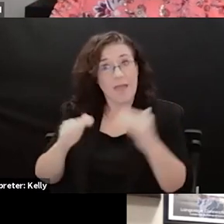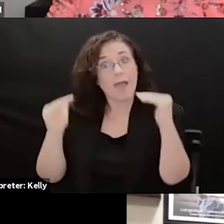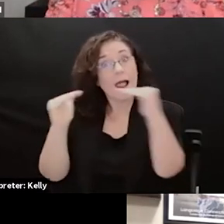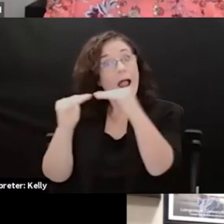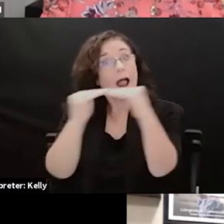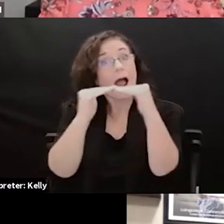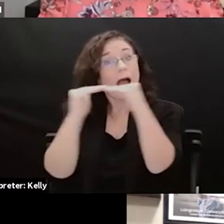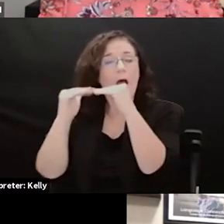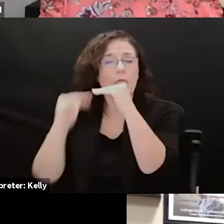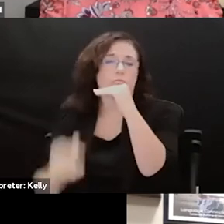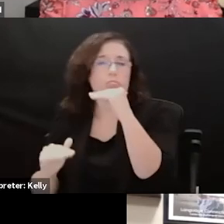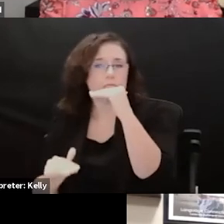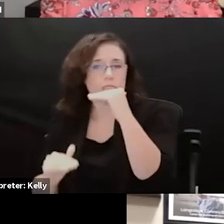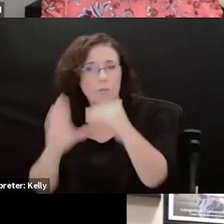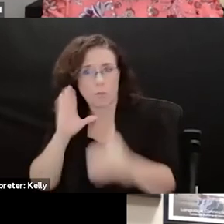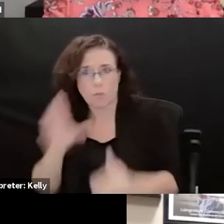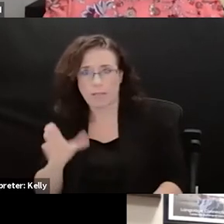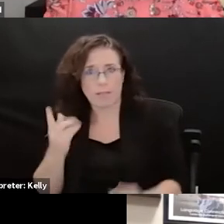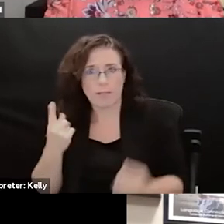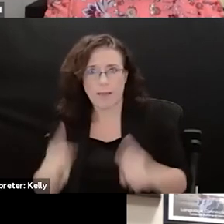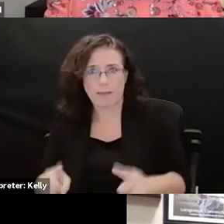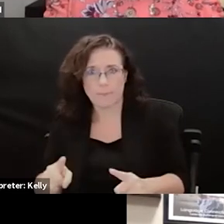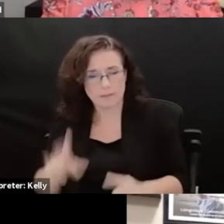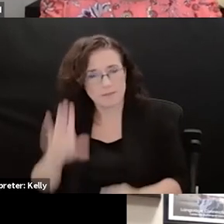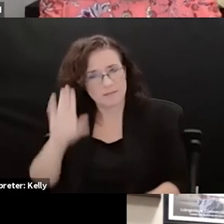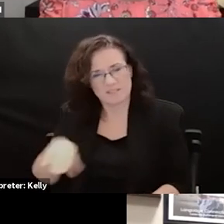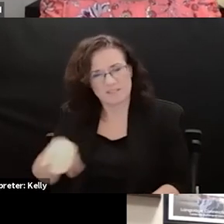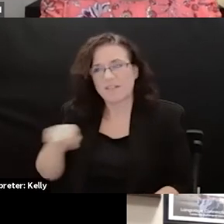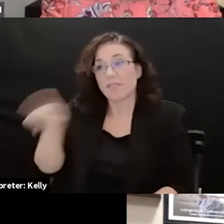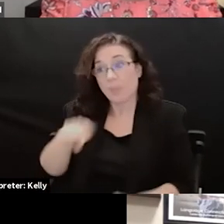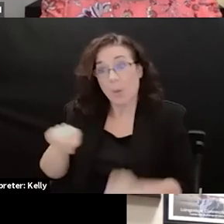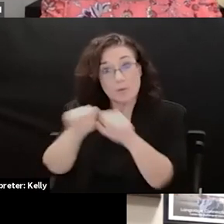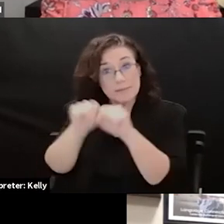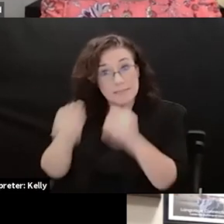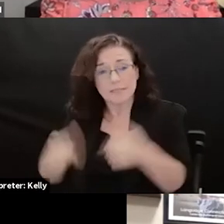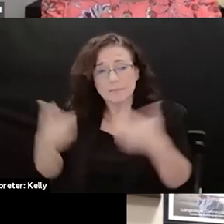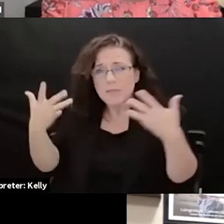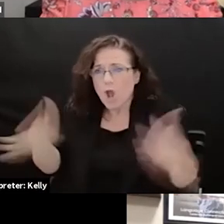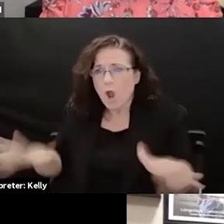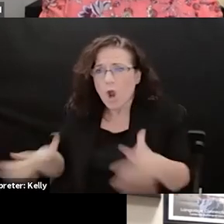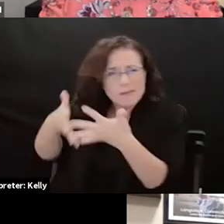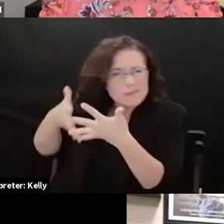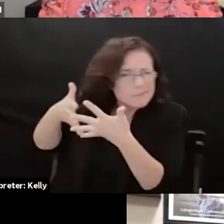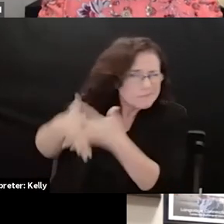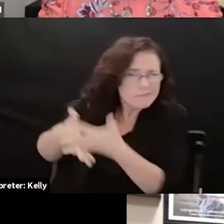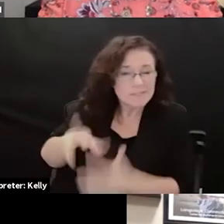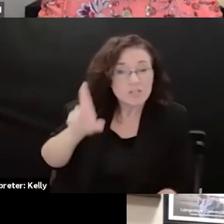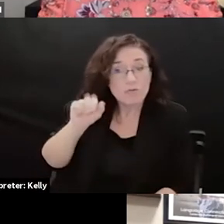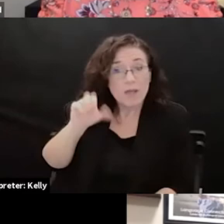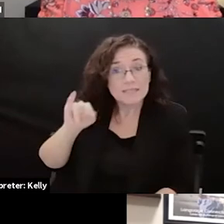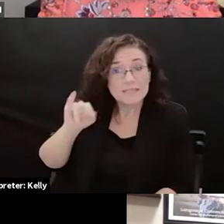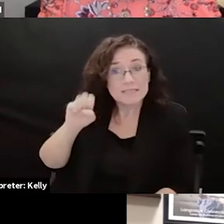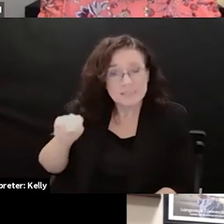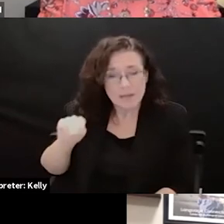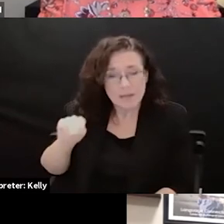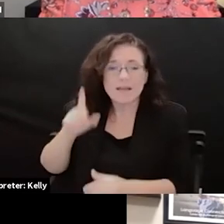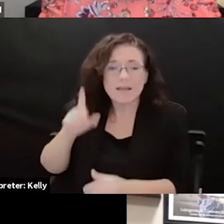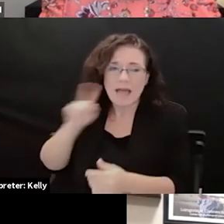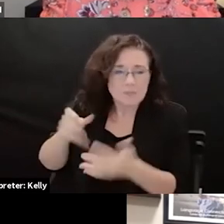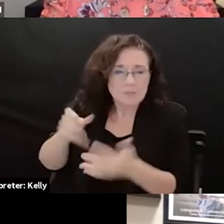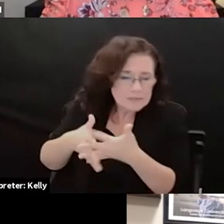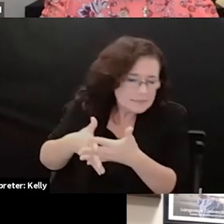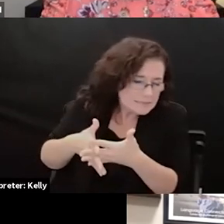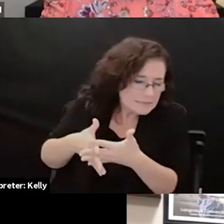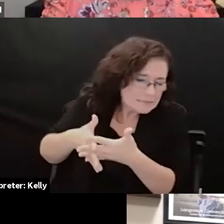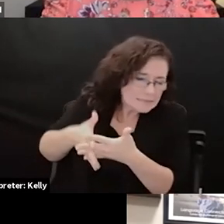ground into us that have systemic racism and all of the barriers that exist so i appreciate this because it isn't just words there is real